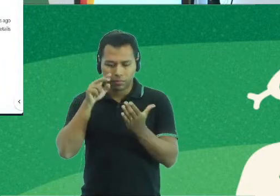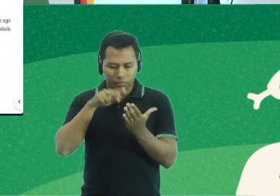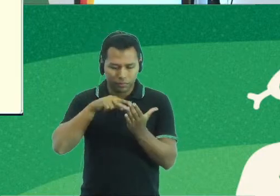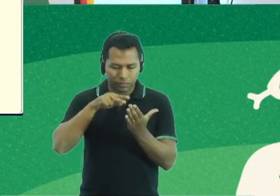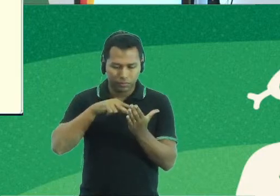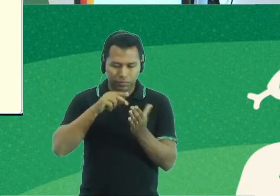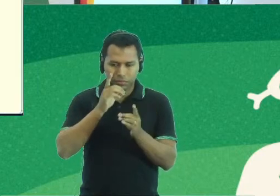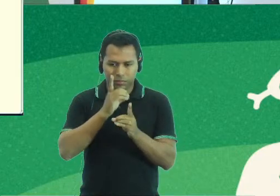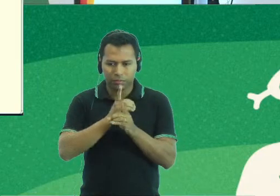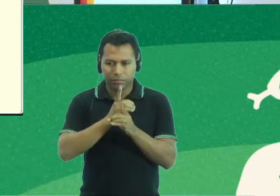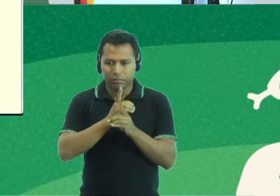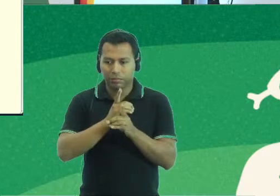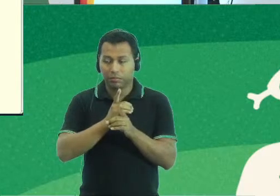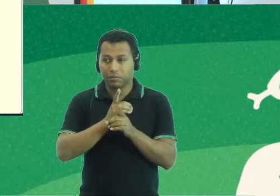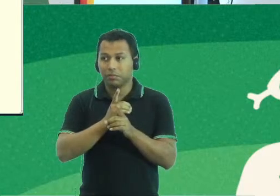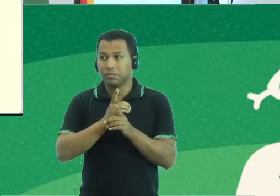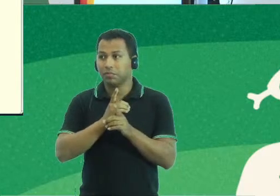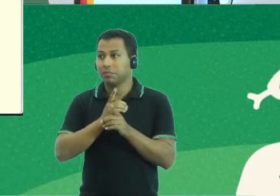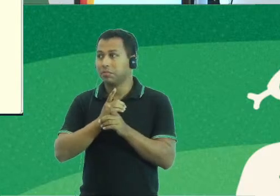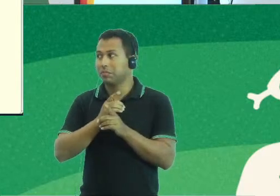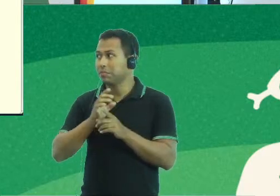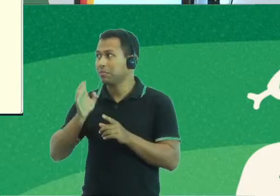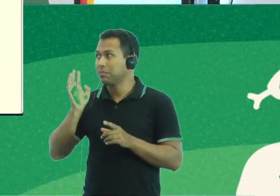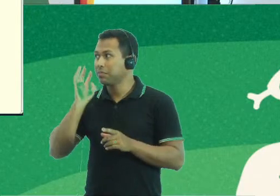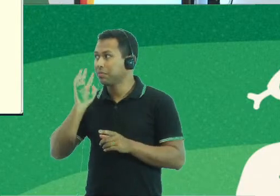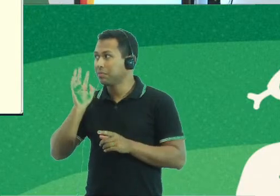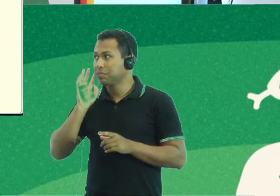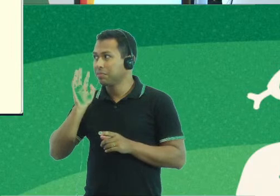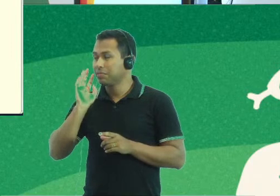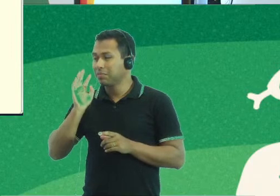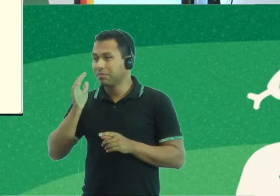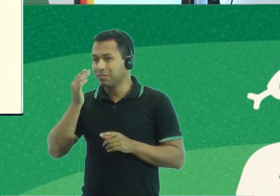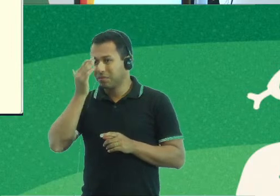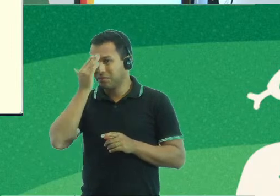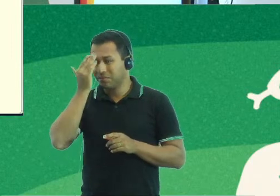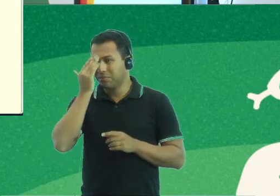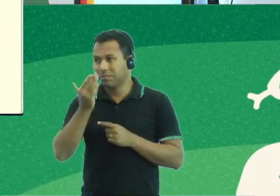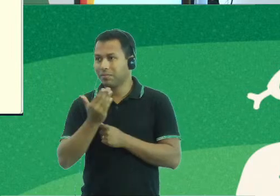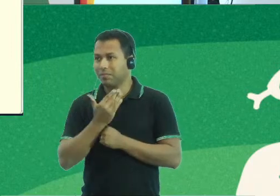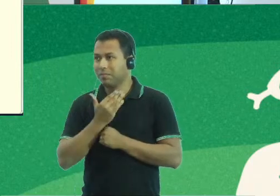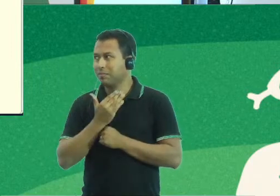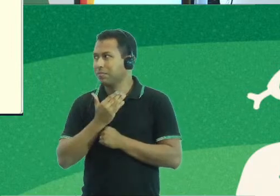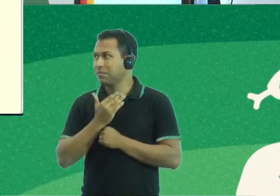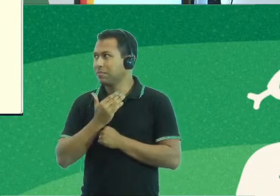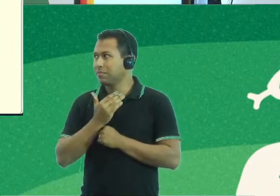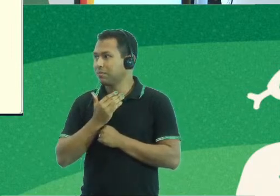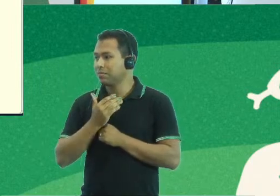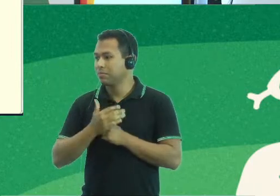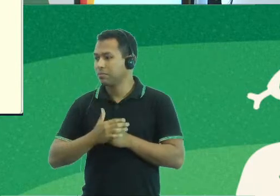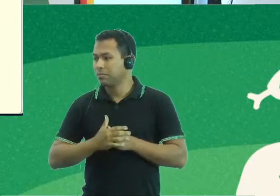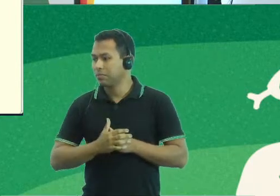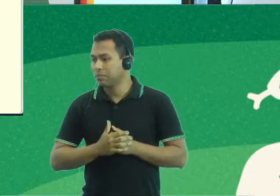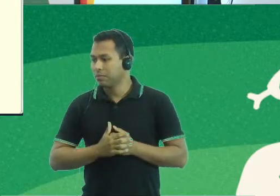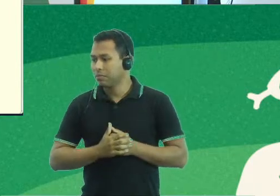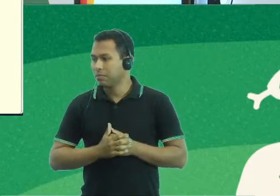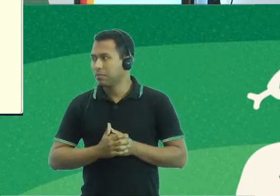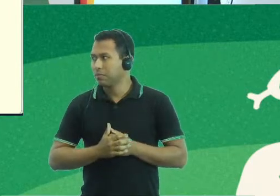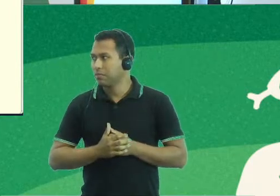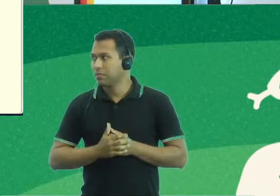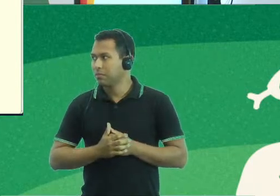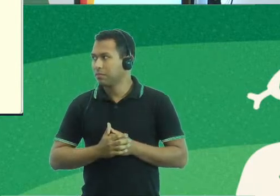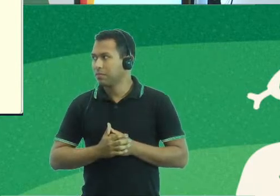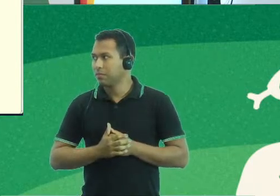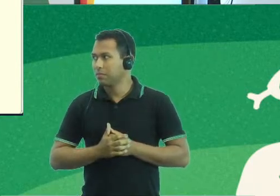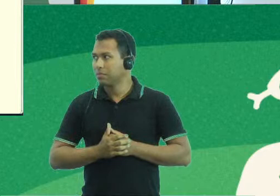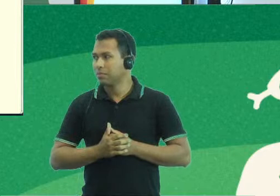Cool. Thank you for the assist. Some fun pair programming, right? Okay, so now people are emailing. I'm getting some 200s,